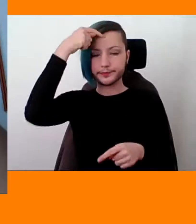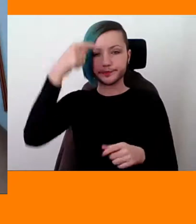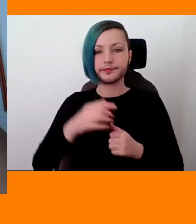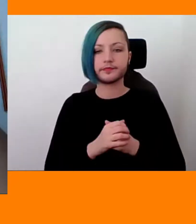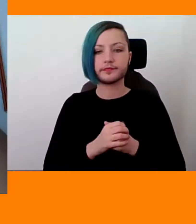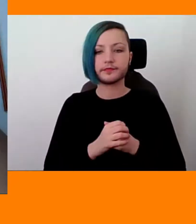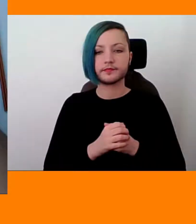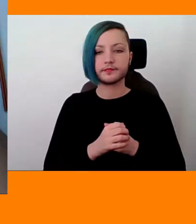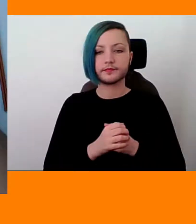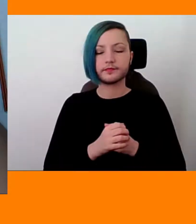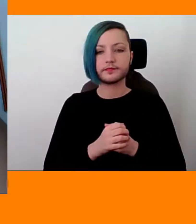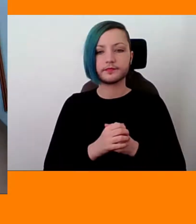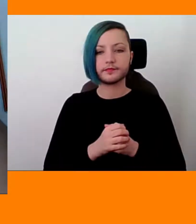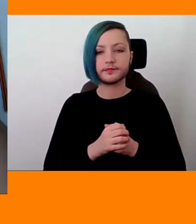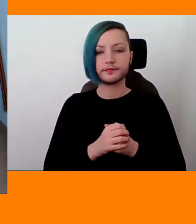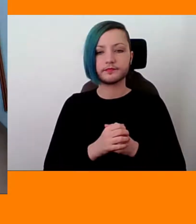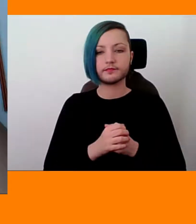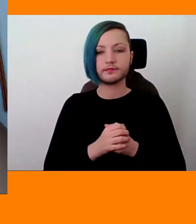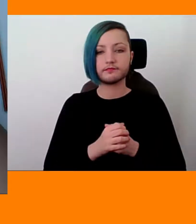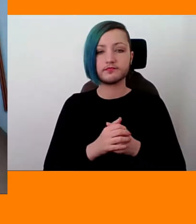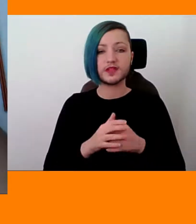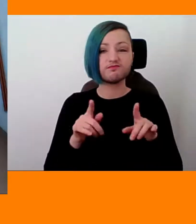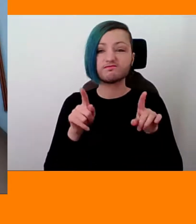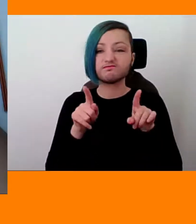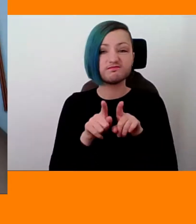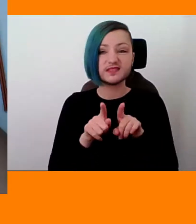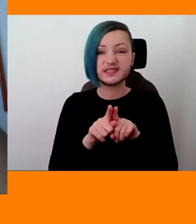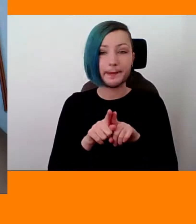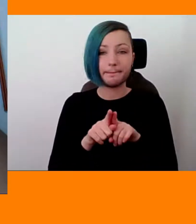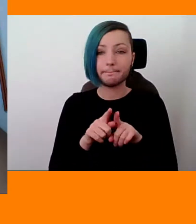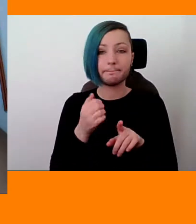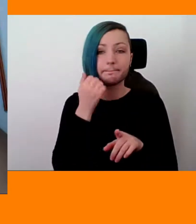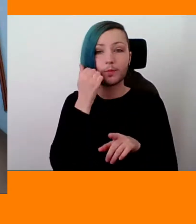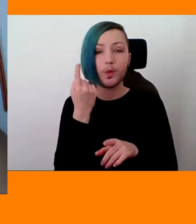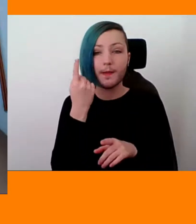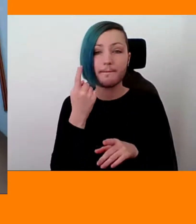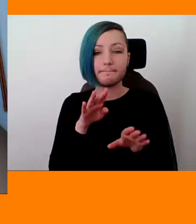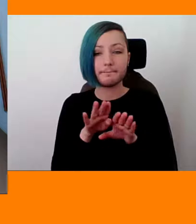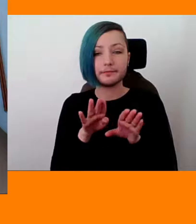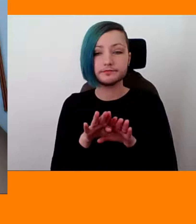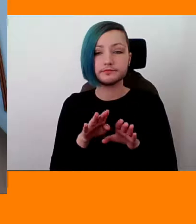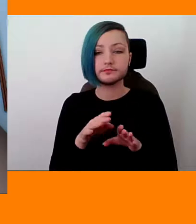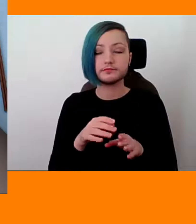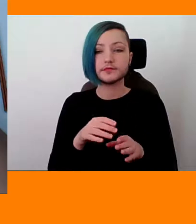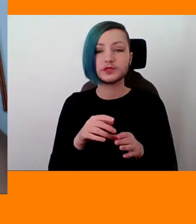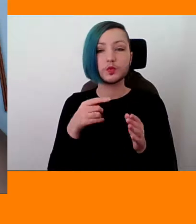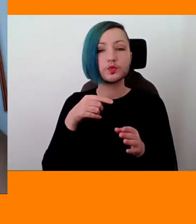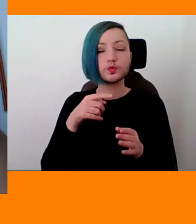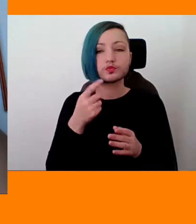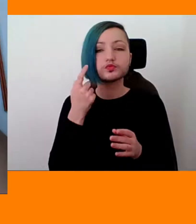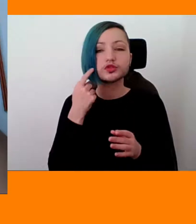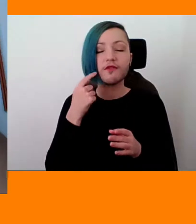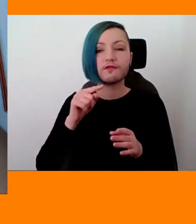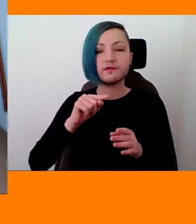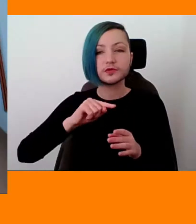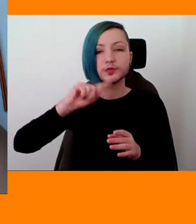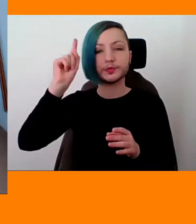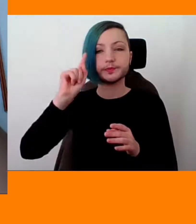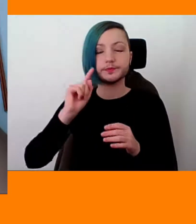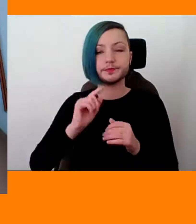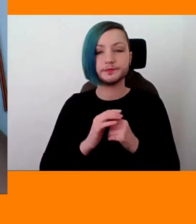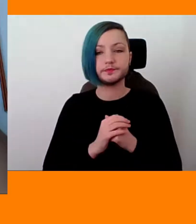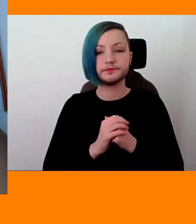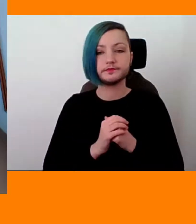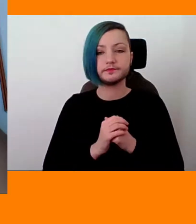And all you need to do, same as what we said with the warm-up, so just nice, soft strokes.